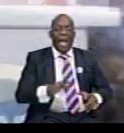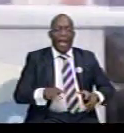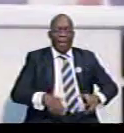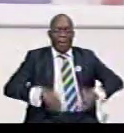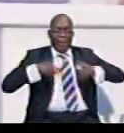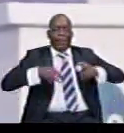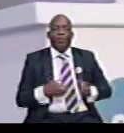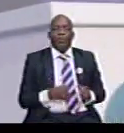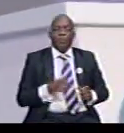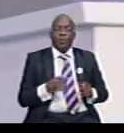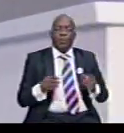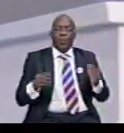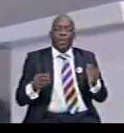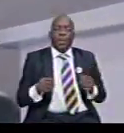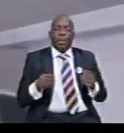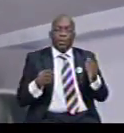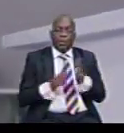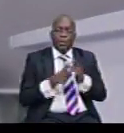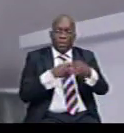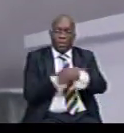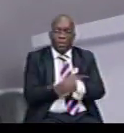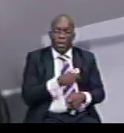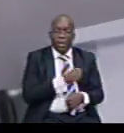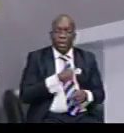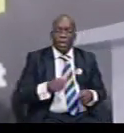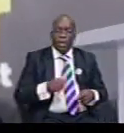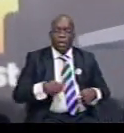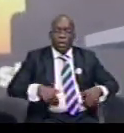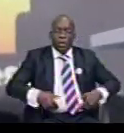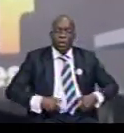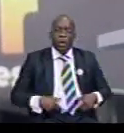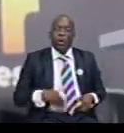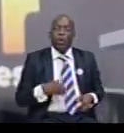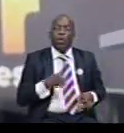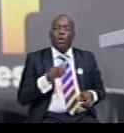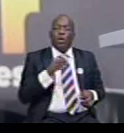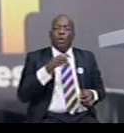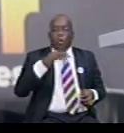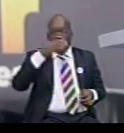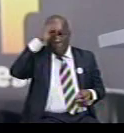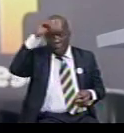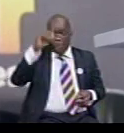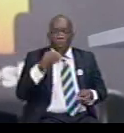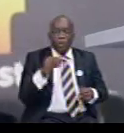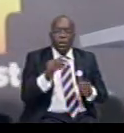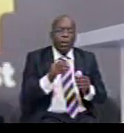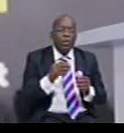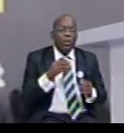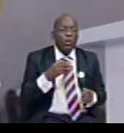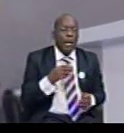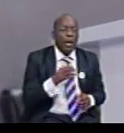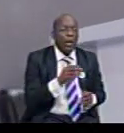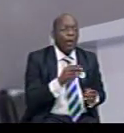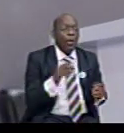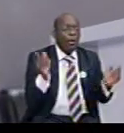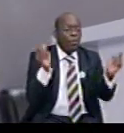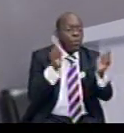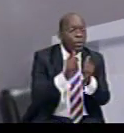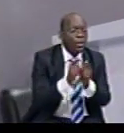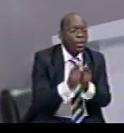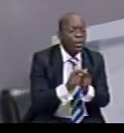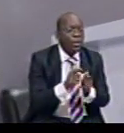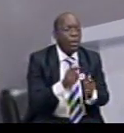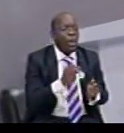when a young man could approach a man and say, sir, I'm looking for